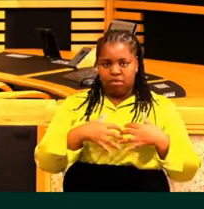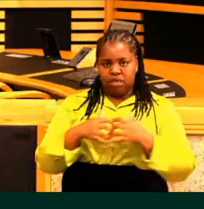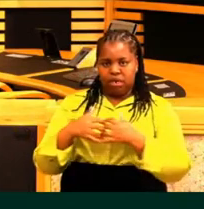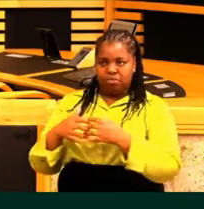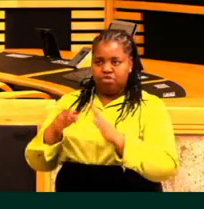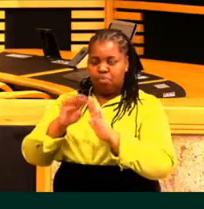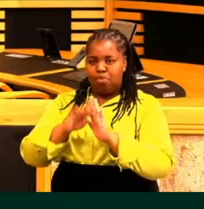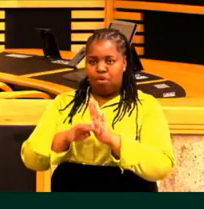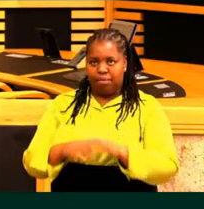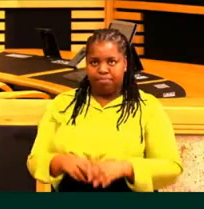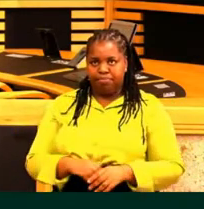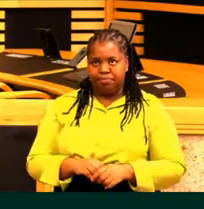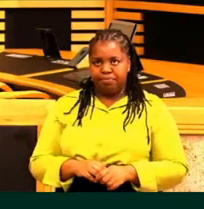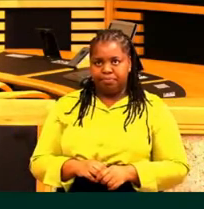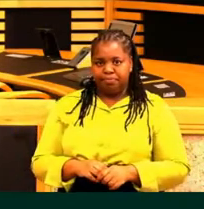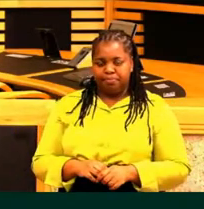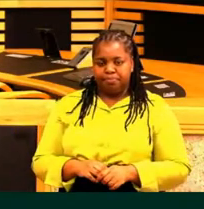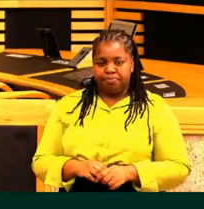programs